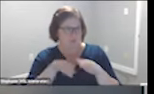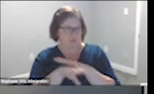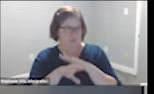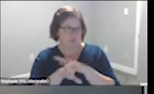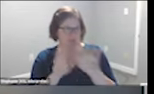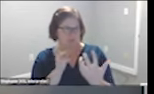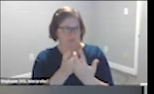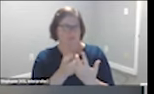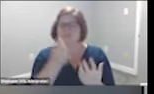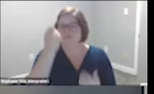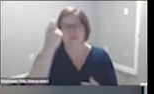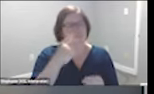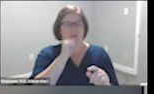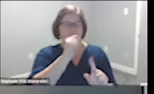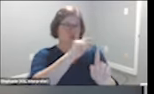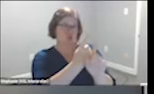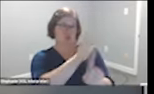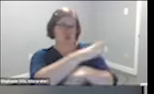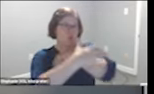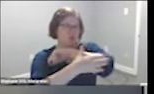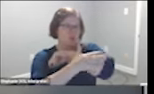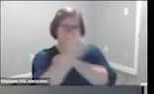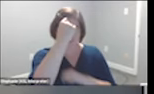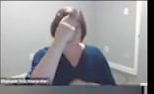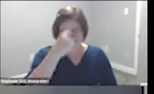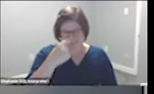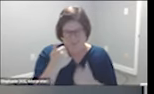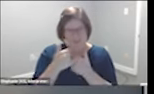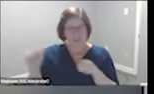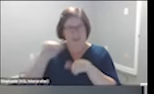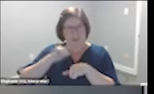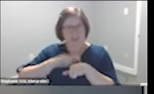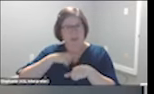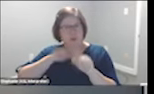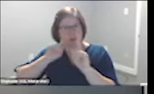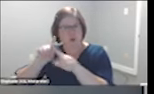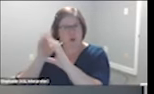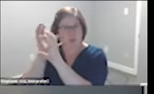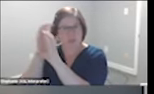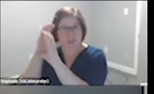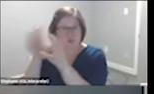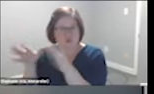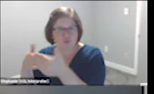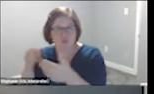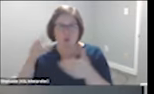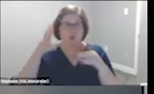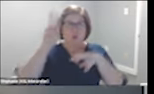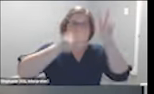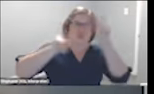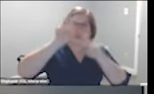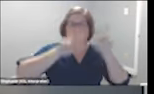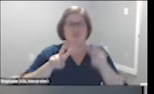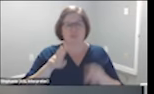the Netherlands. I don't think I have ever been in a telescope or room or an observatory that is accessible.